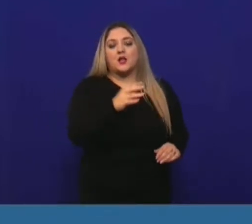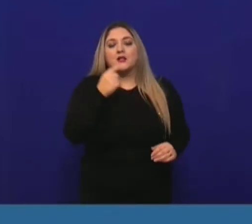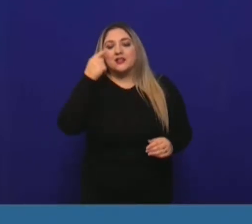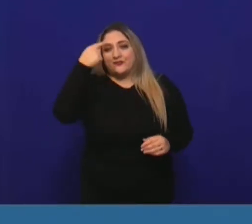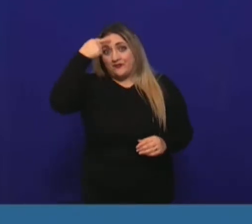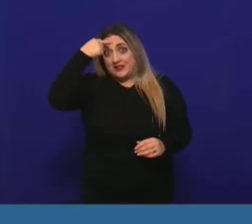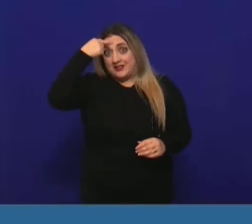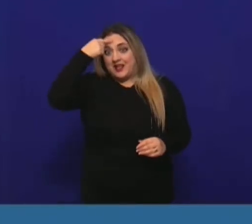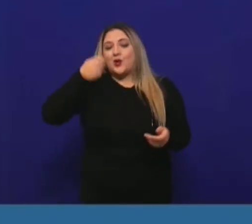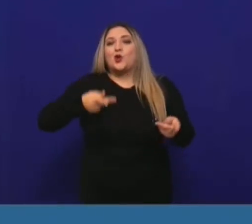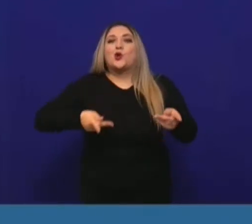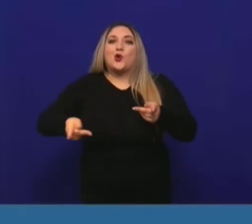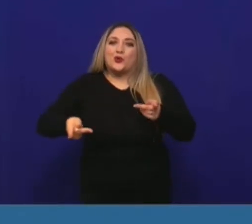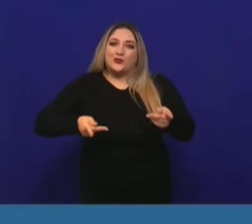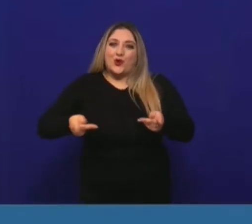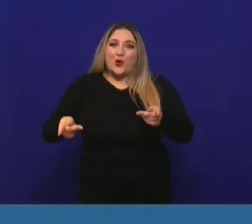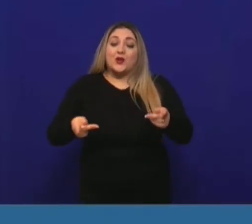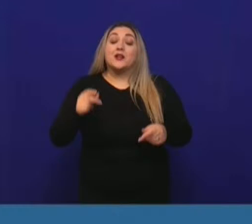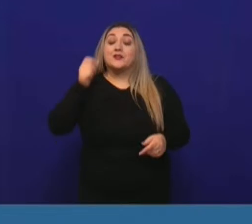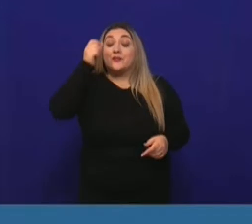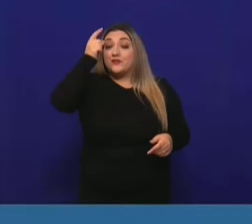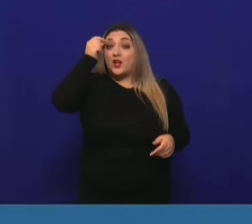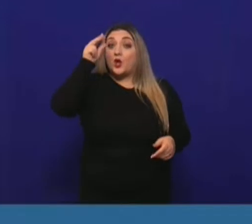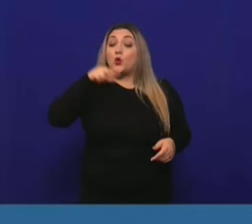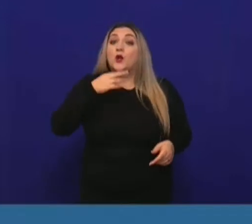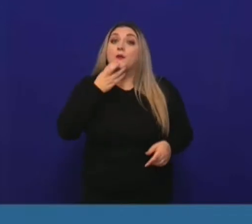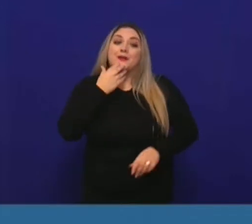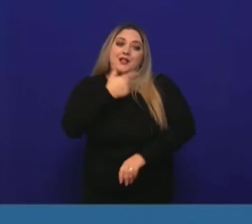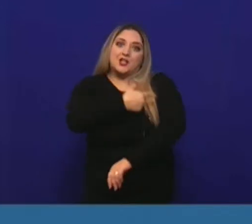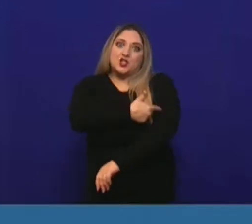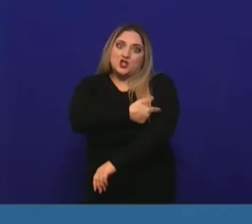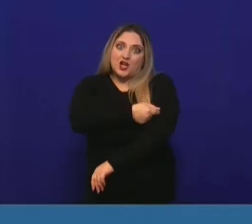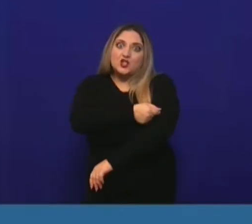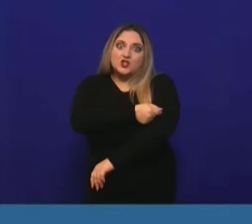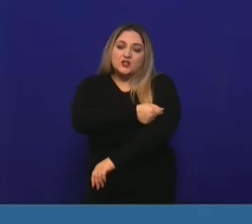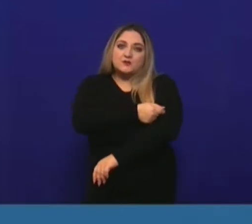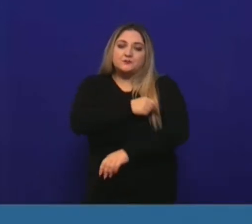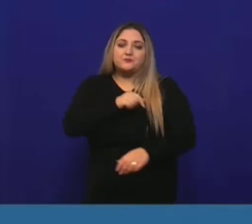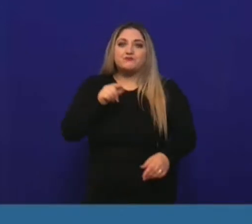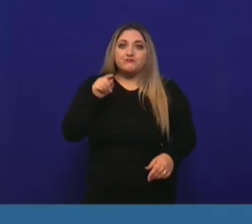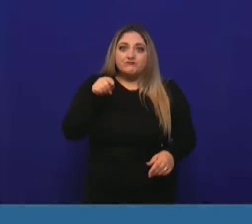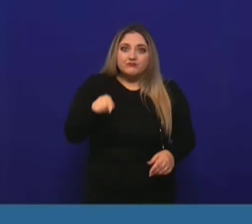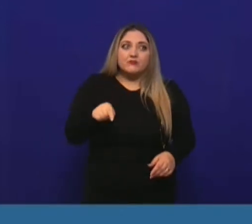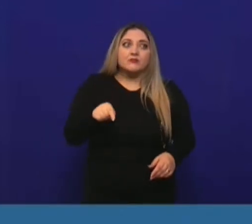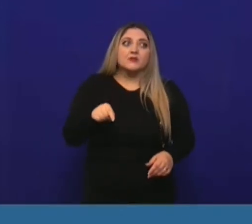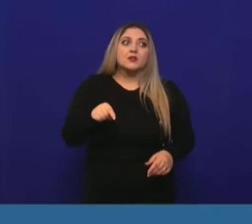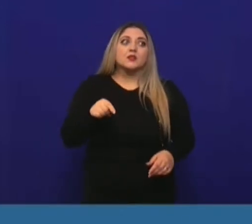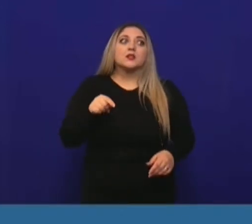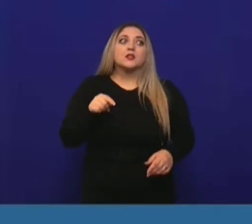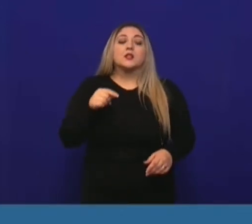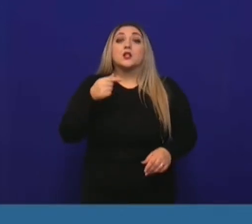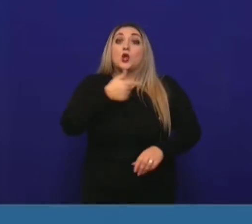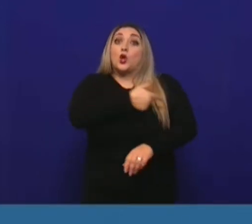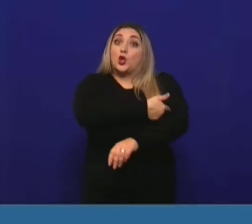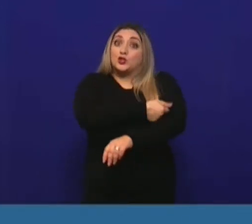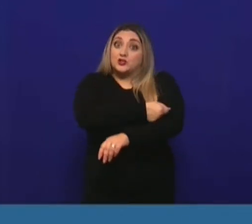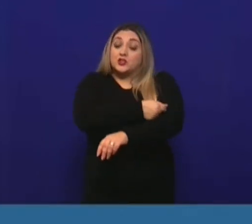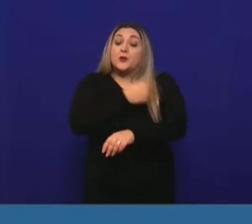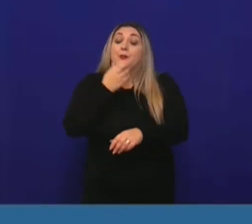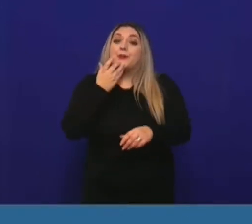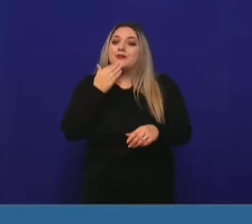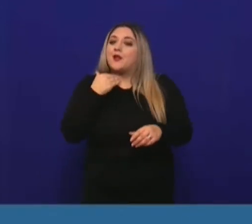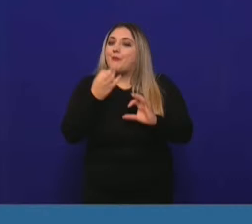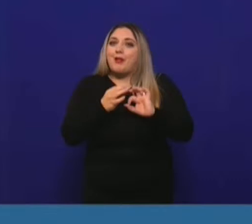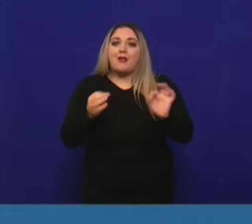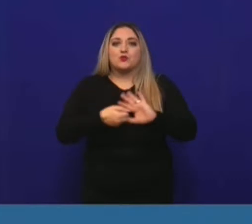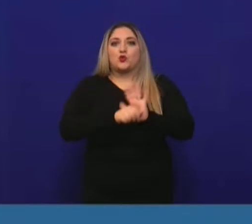Fakkarkom ukoll li meta aħna tajna it-tilqim, kunna tajna dak it-tilqim li ma jkollhomx każijiet attivi għaddejjin u